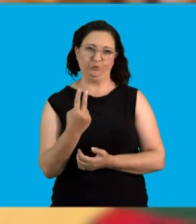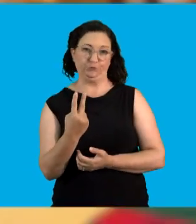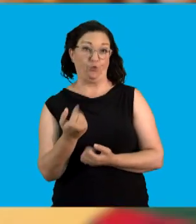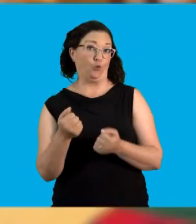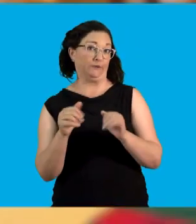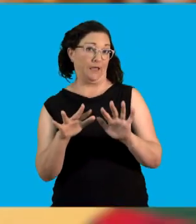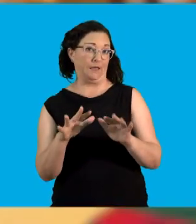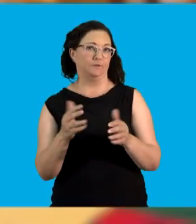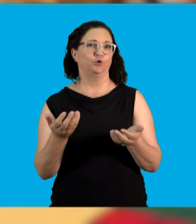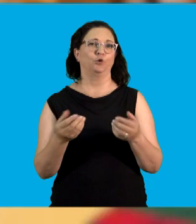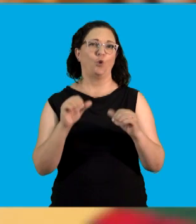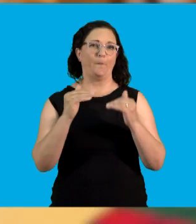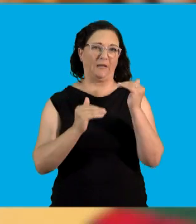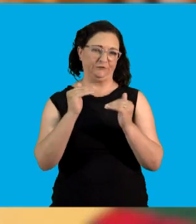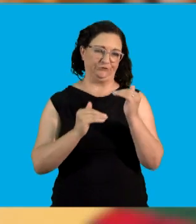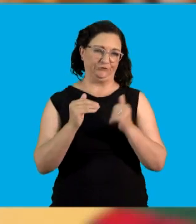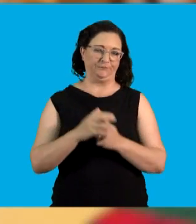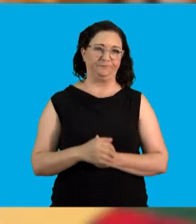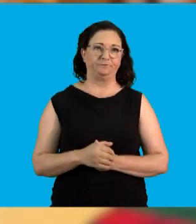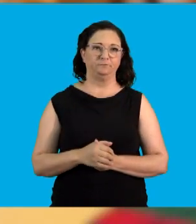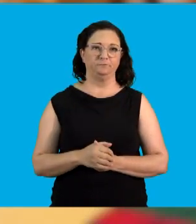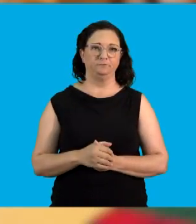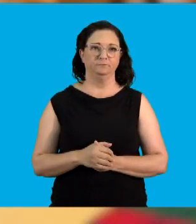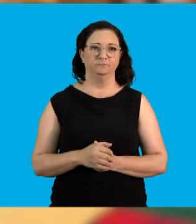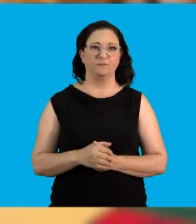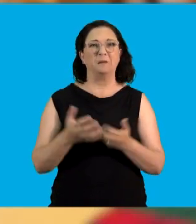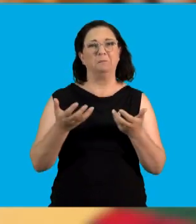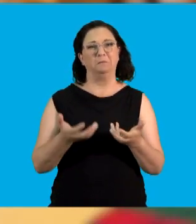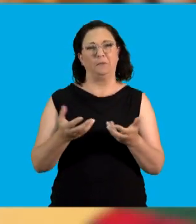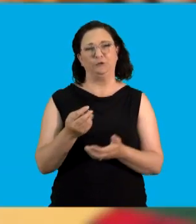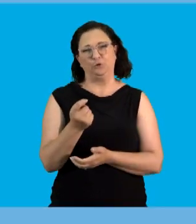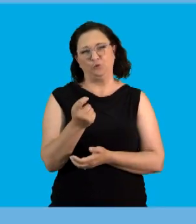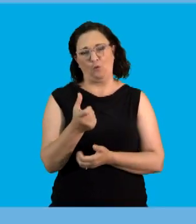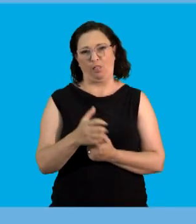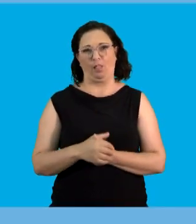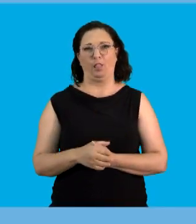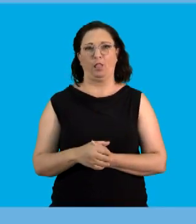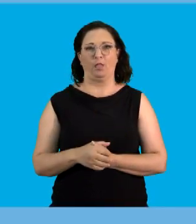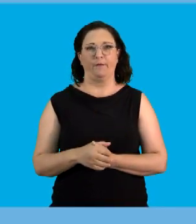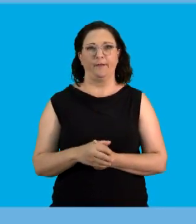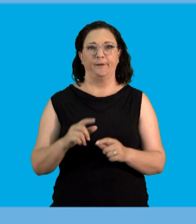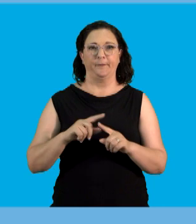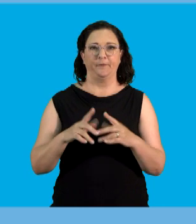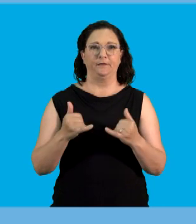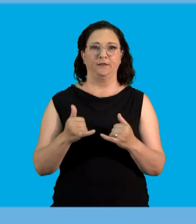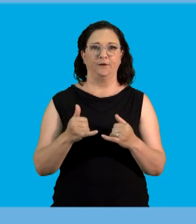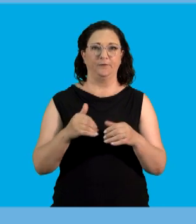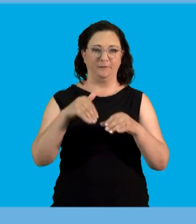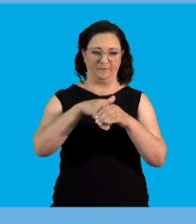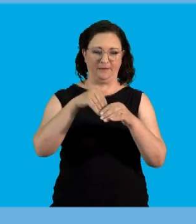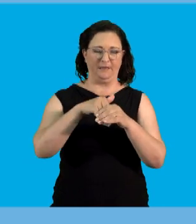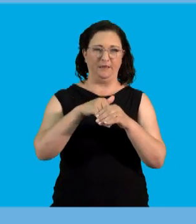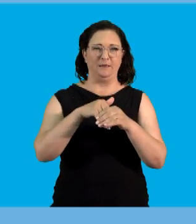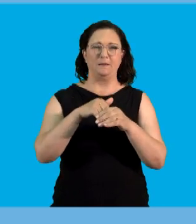particles, because their masses are very, very, very small. Now, gases, they contain millions